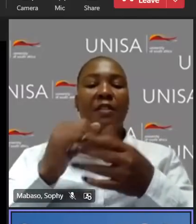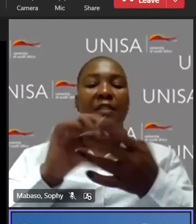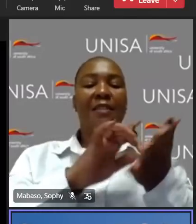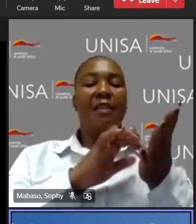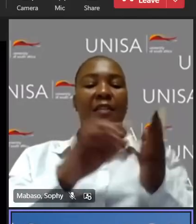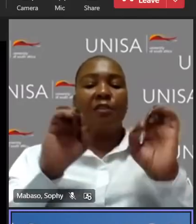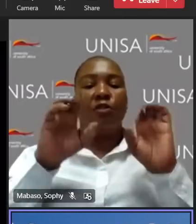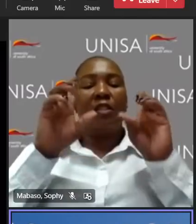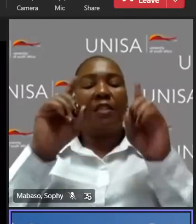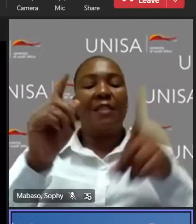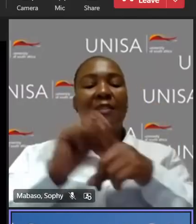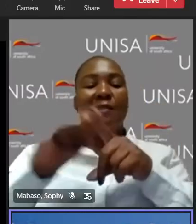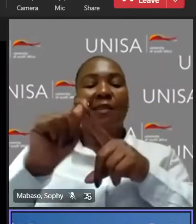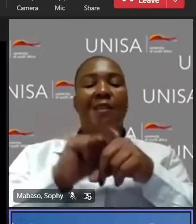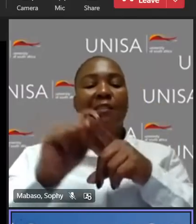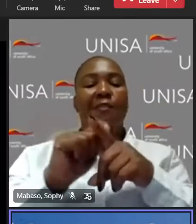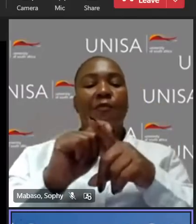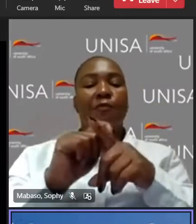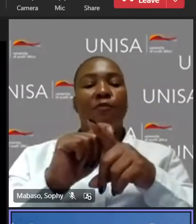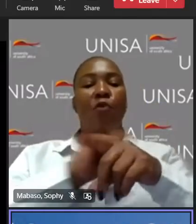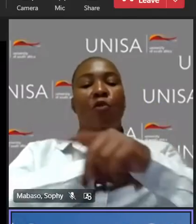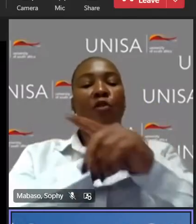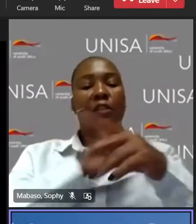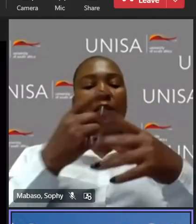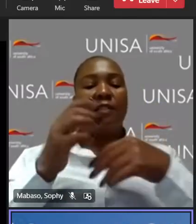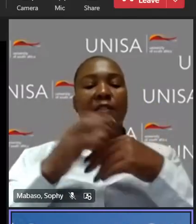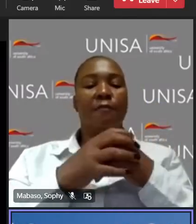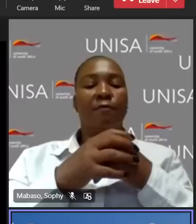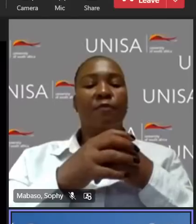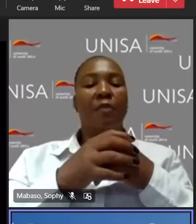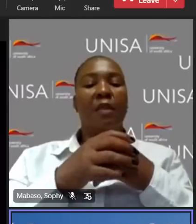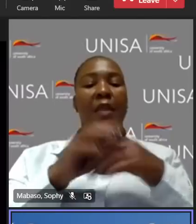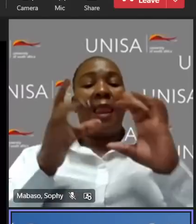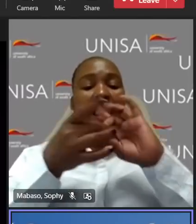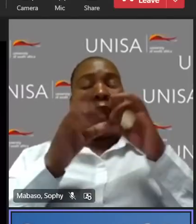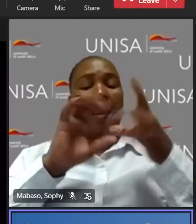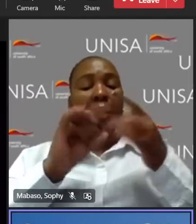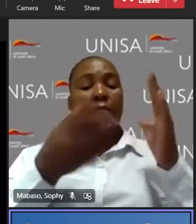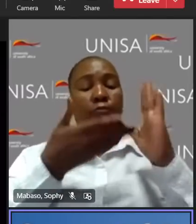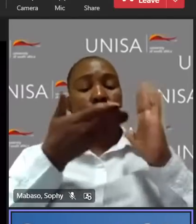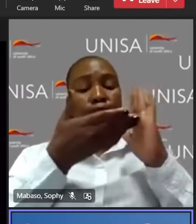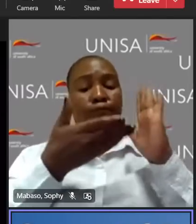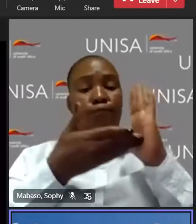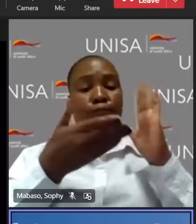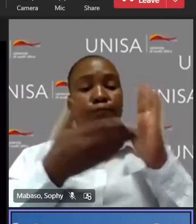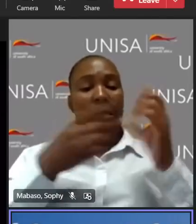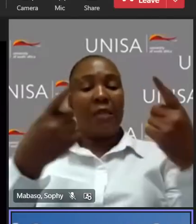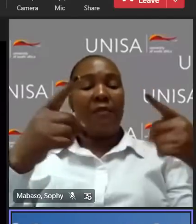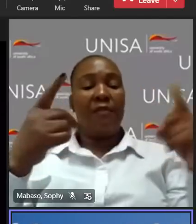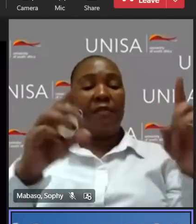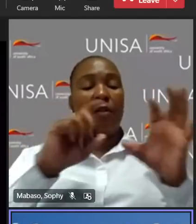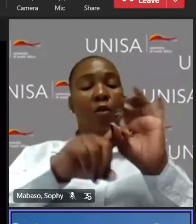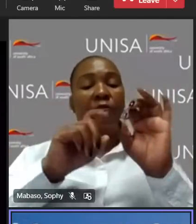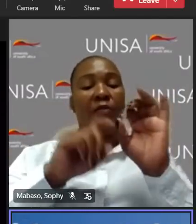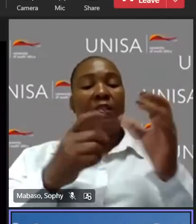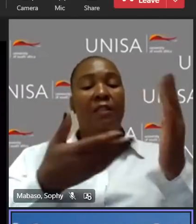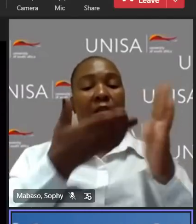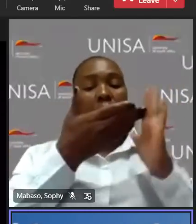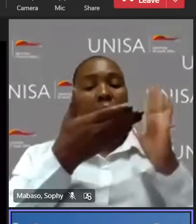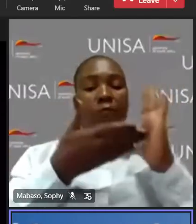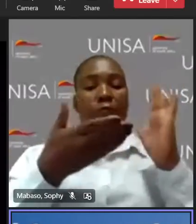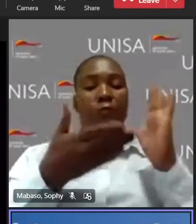Training Authority. There is also a link there. There are various qualifications that they are